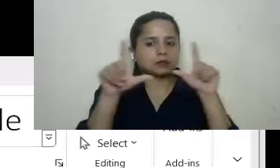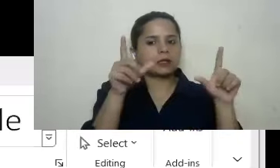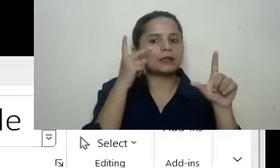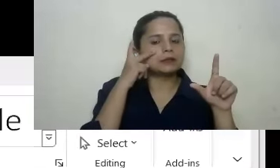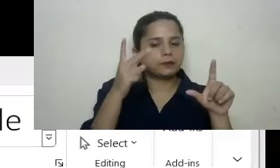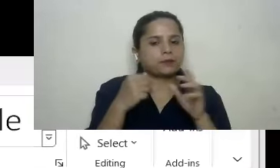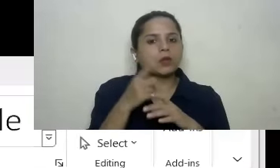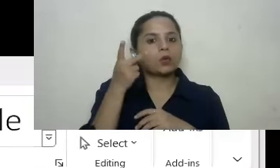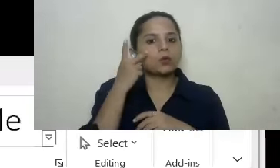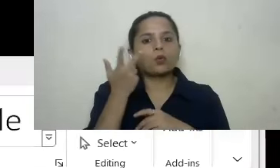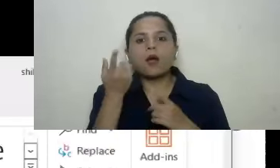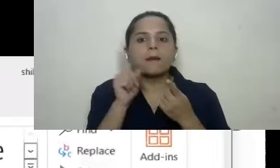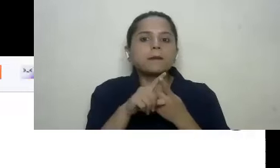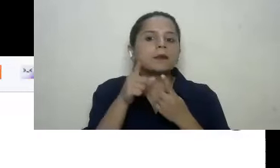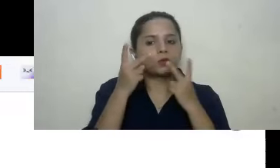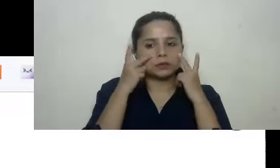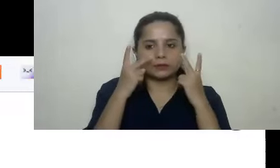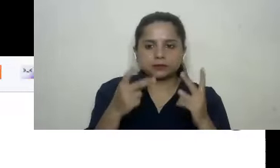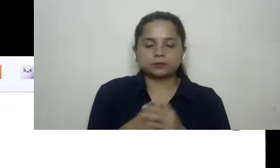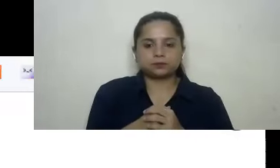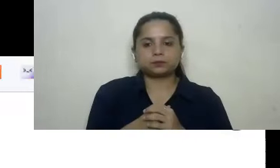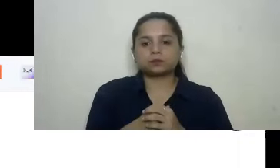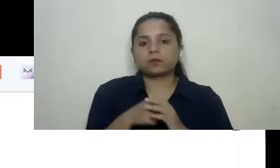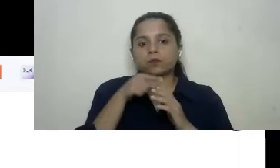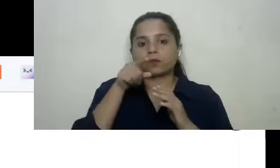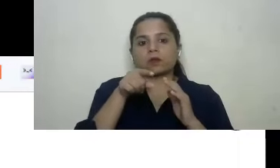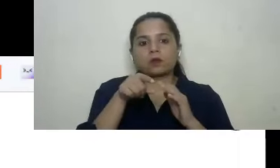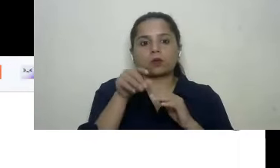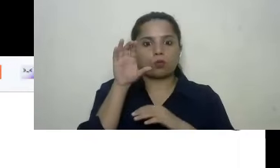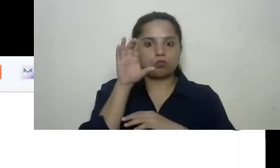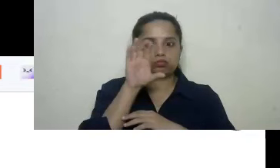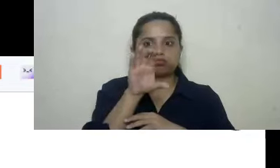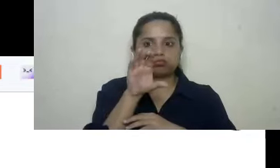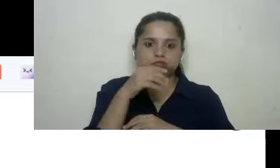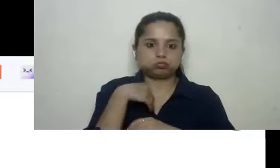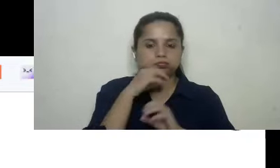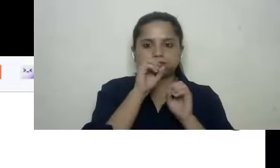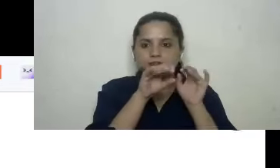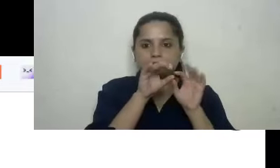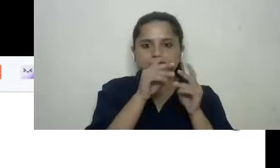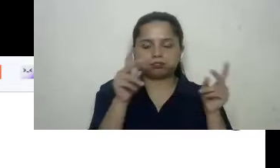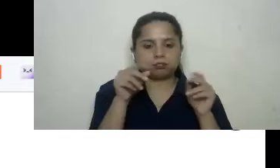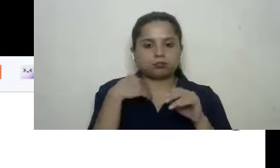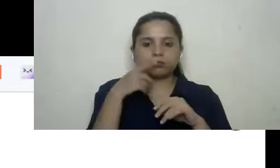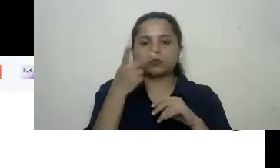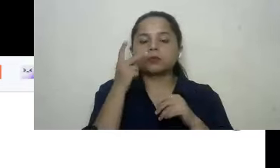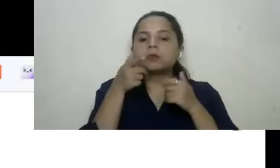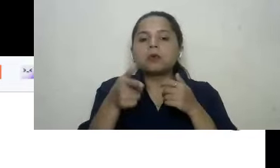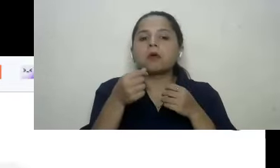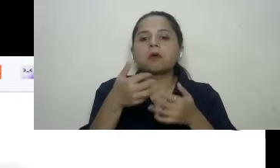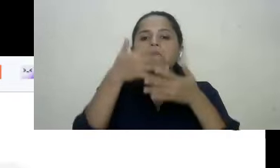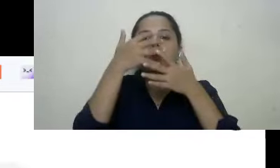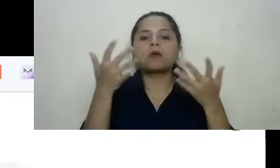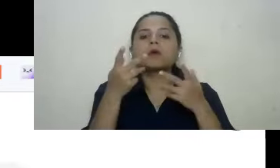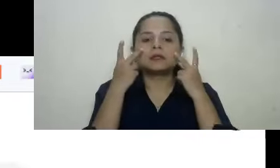watch what's happening. Now it's a very long prompt, a very detailed prompt, and you'll see the results of this prompt as